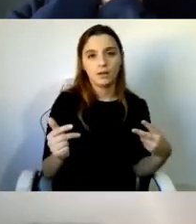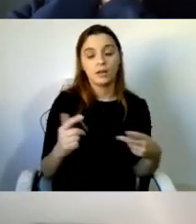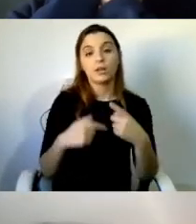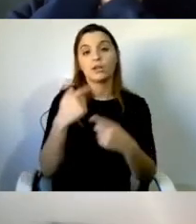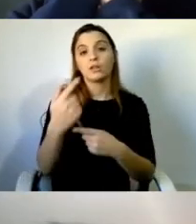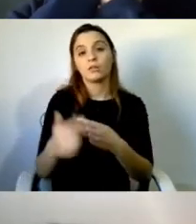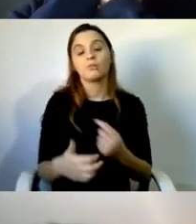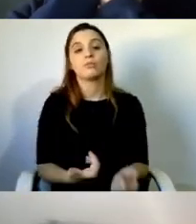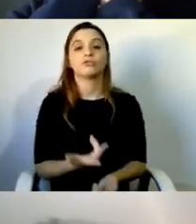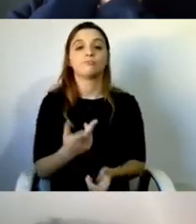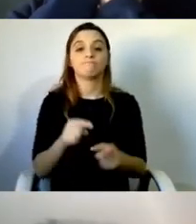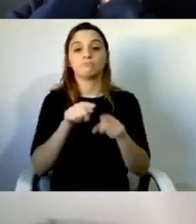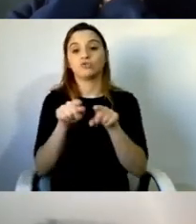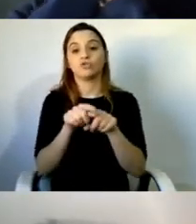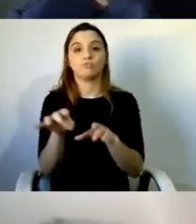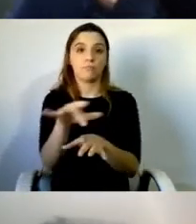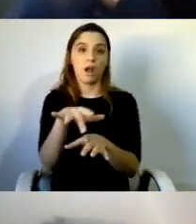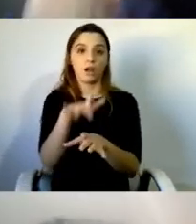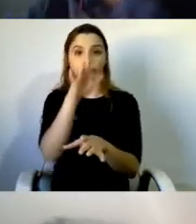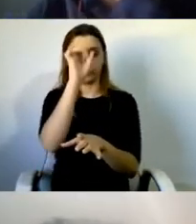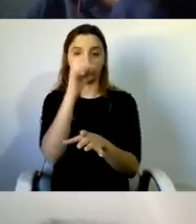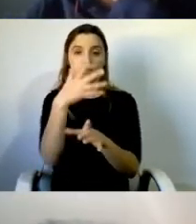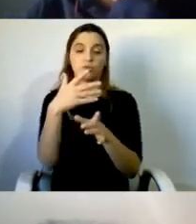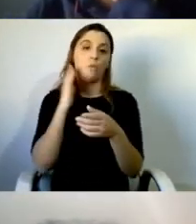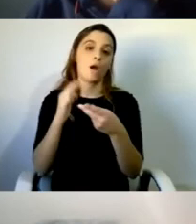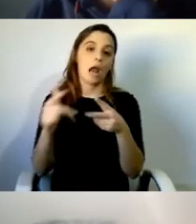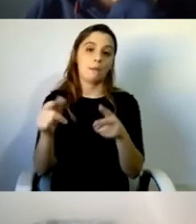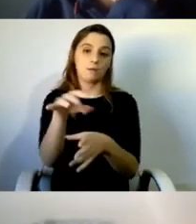services make contracts with the PAs,